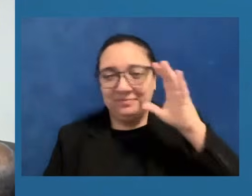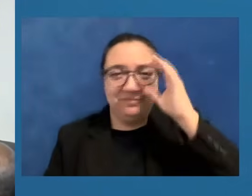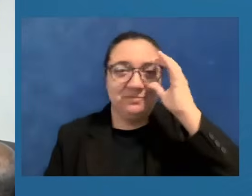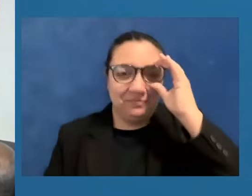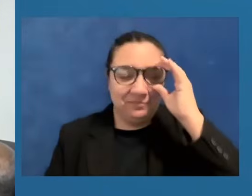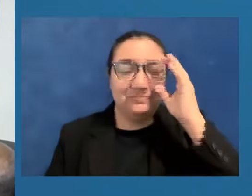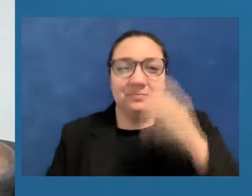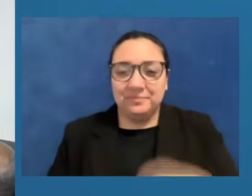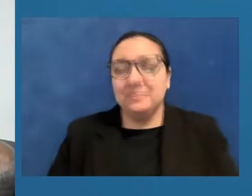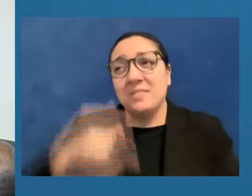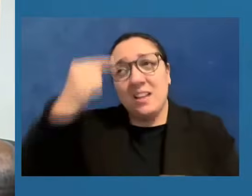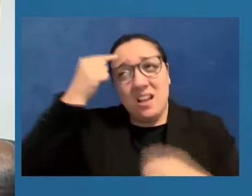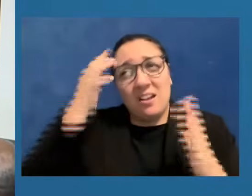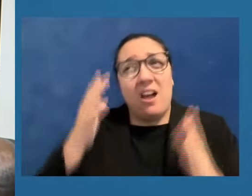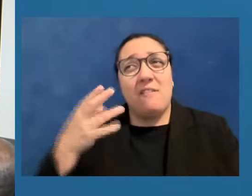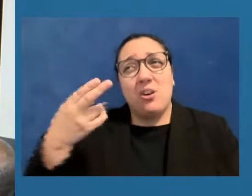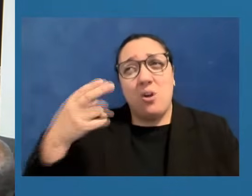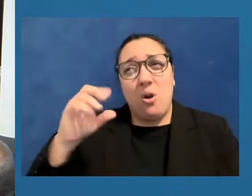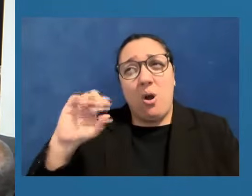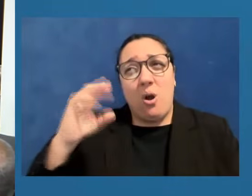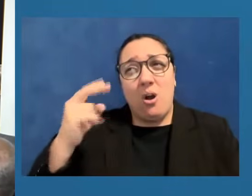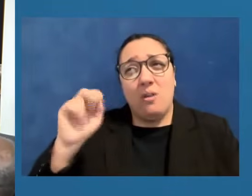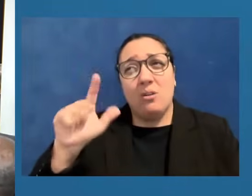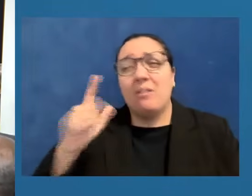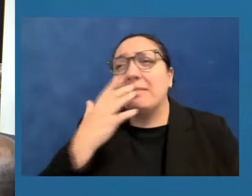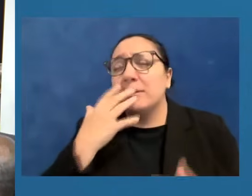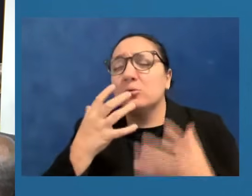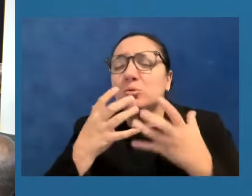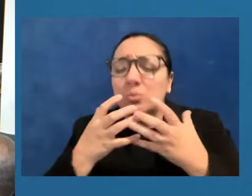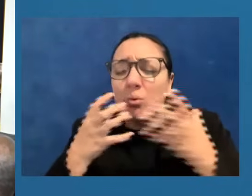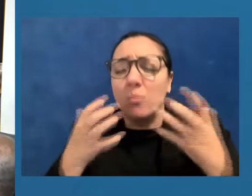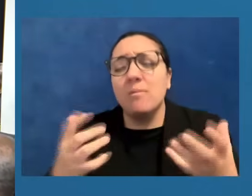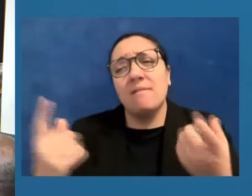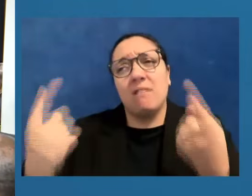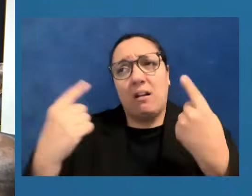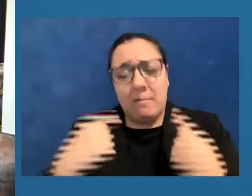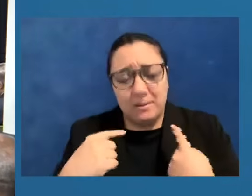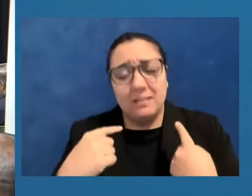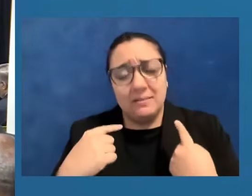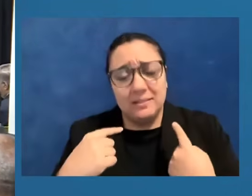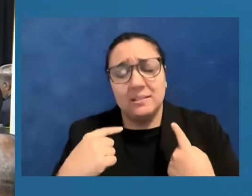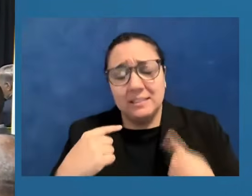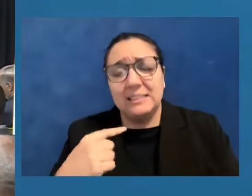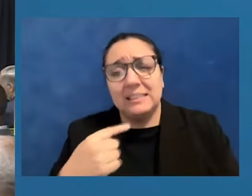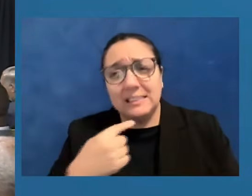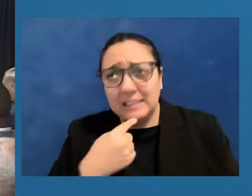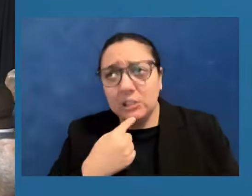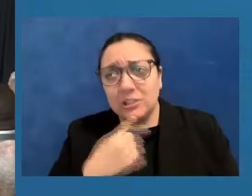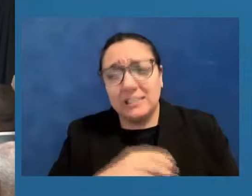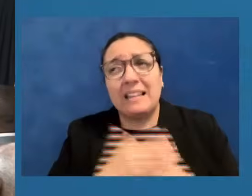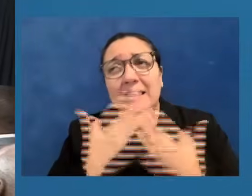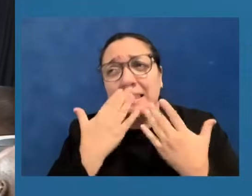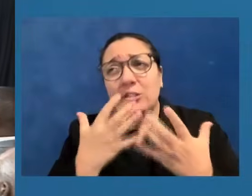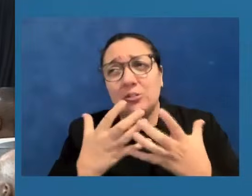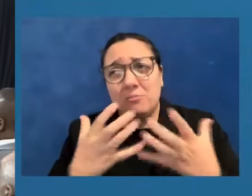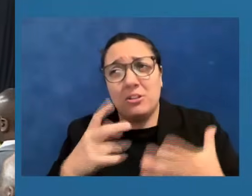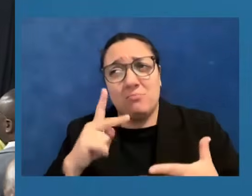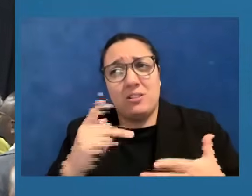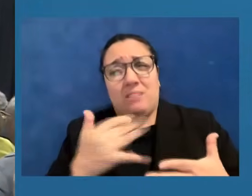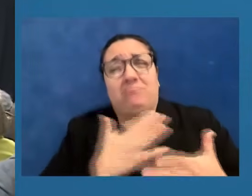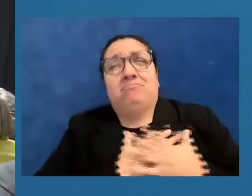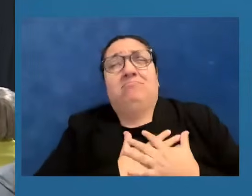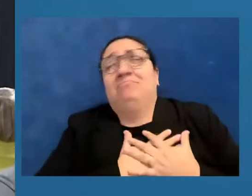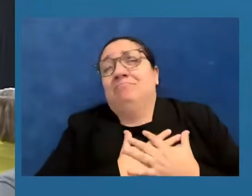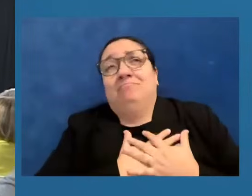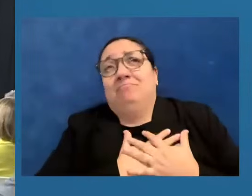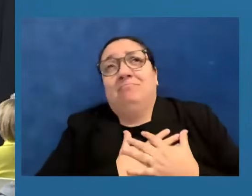Governor Hochul, thank you so much for being here, and thank you, seriously, It's a project very dear to my heart for restoring the